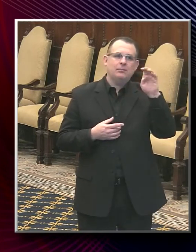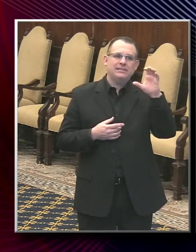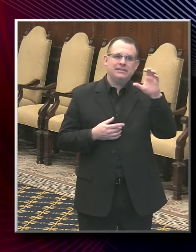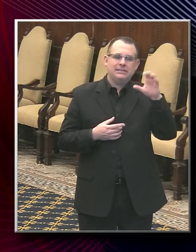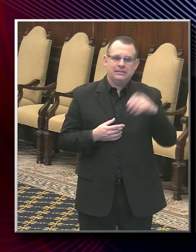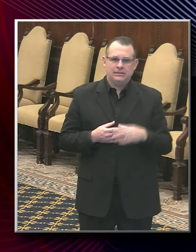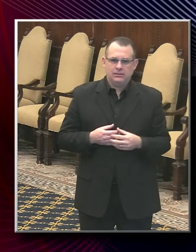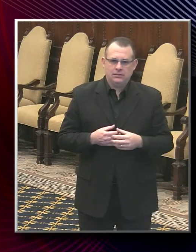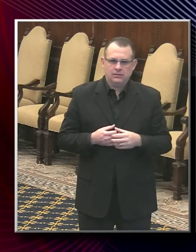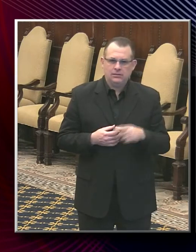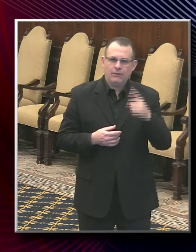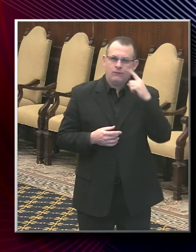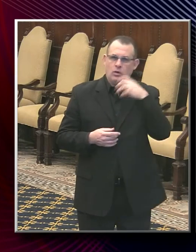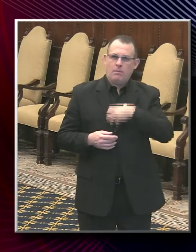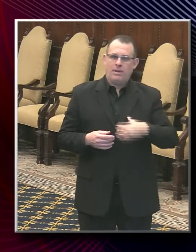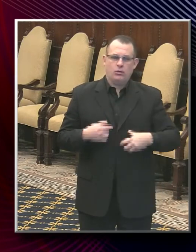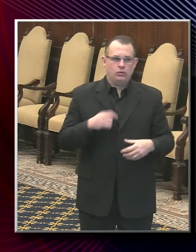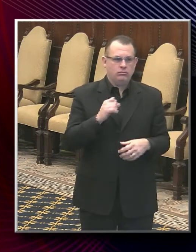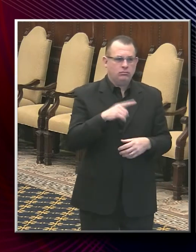the mayor.